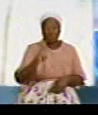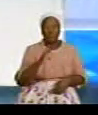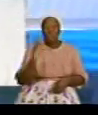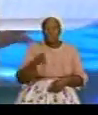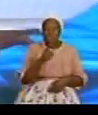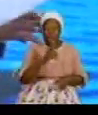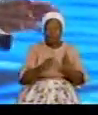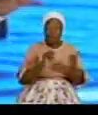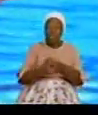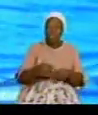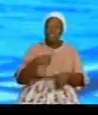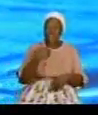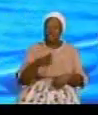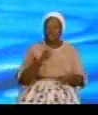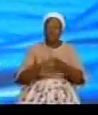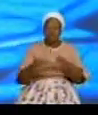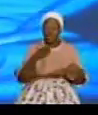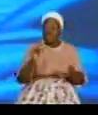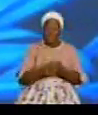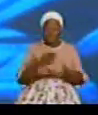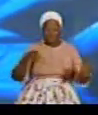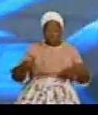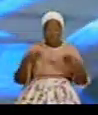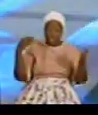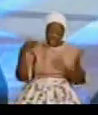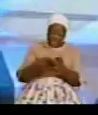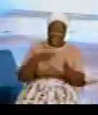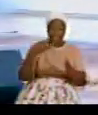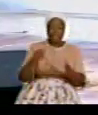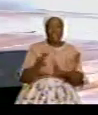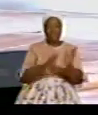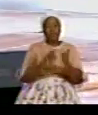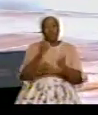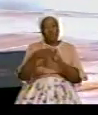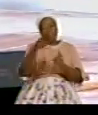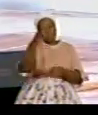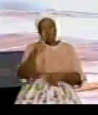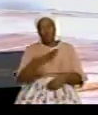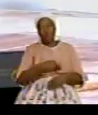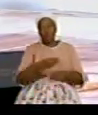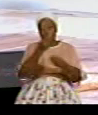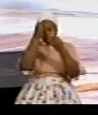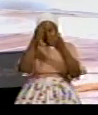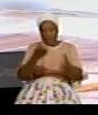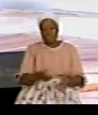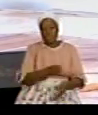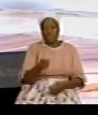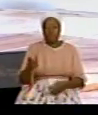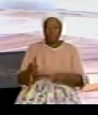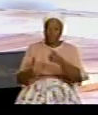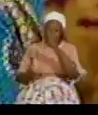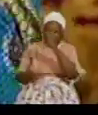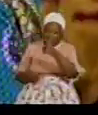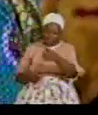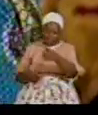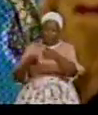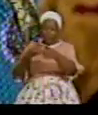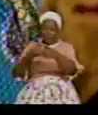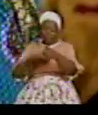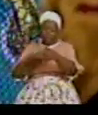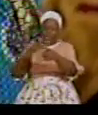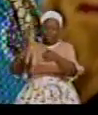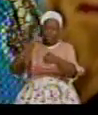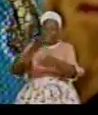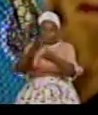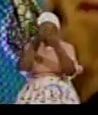say things that are not according to the word of God. Obey them, we will obey. Let